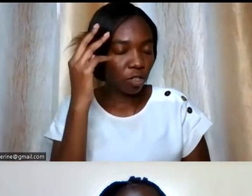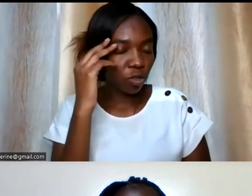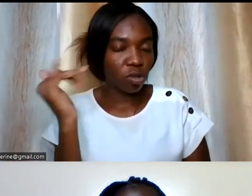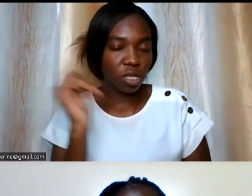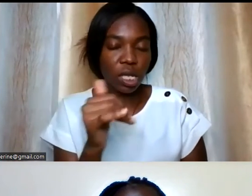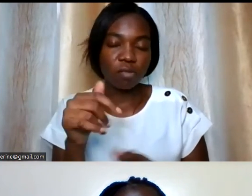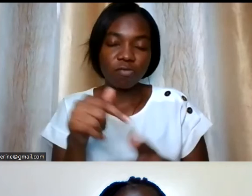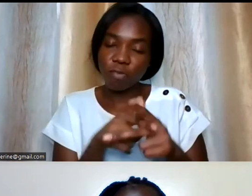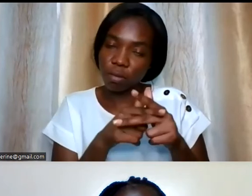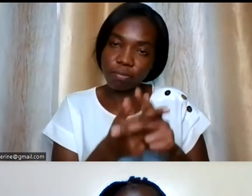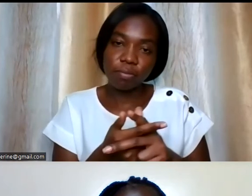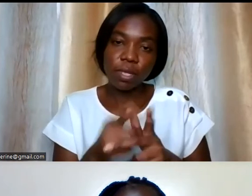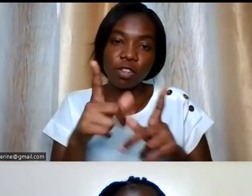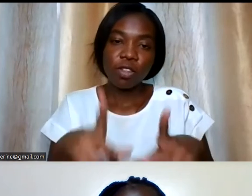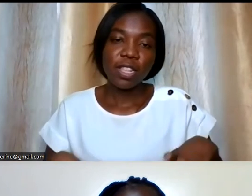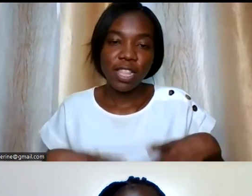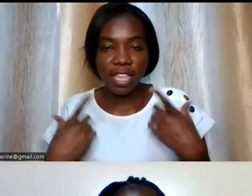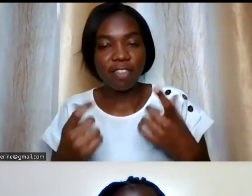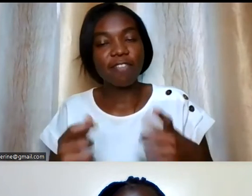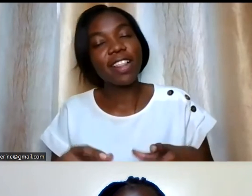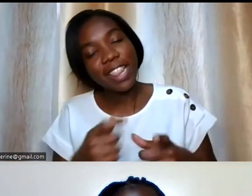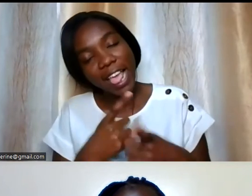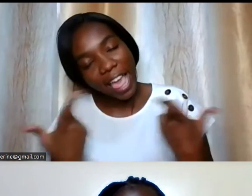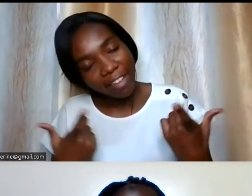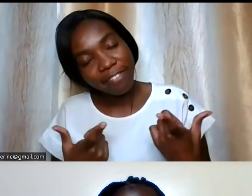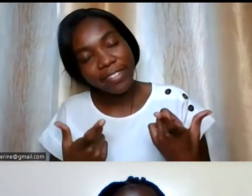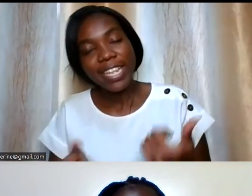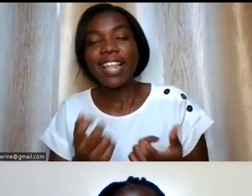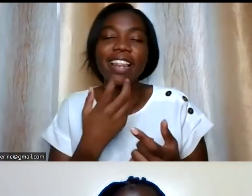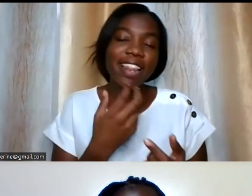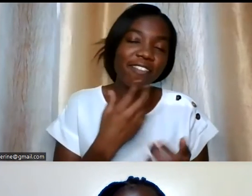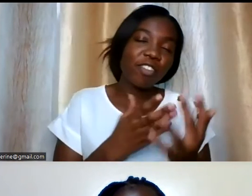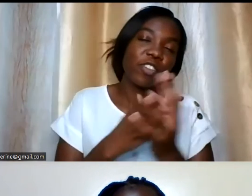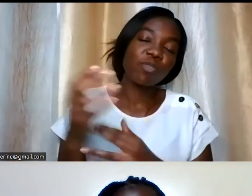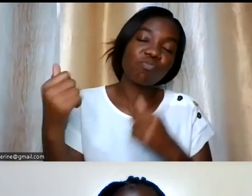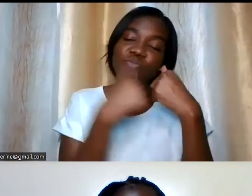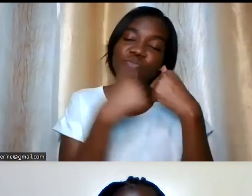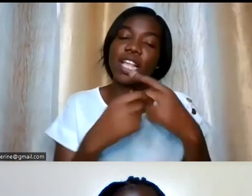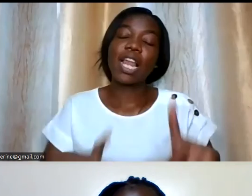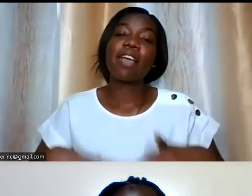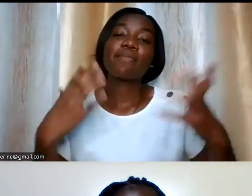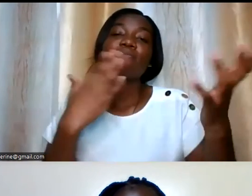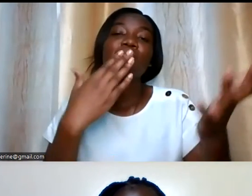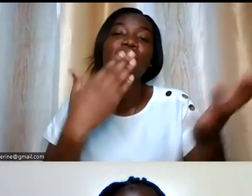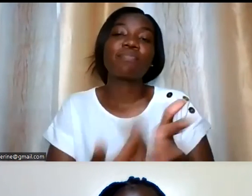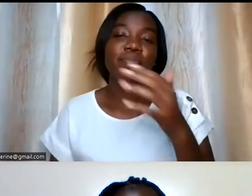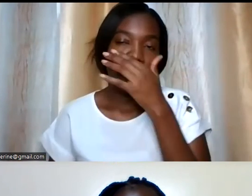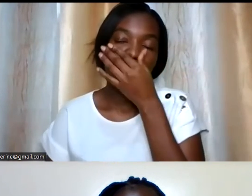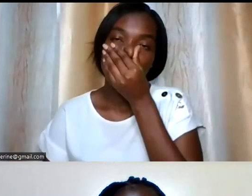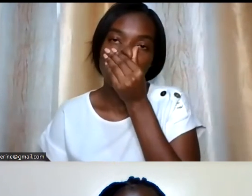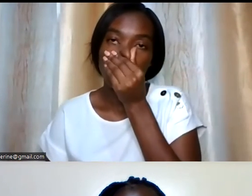intact. Live life, love life, laugh through the storms of life. Thank you.